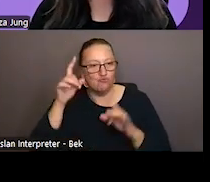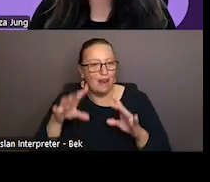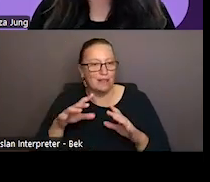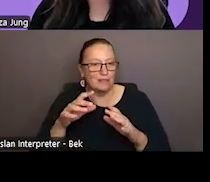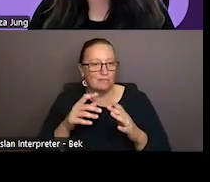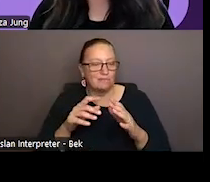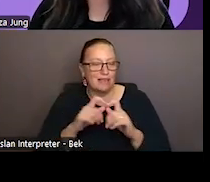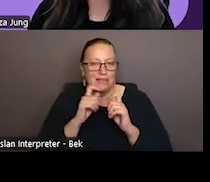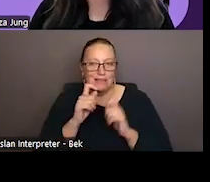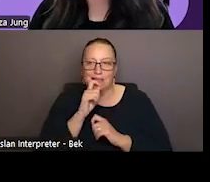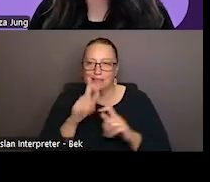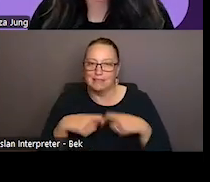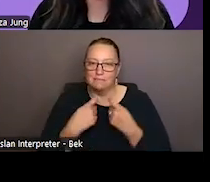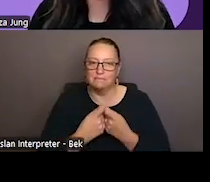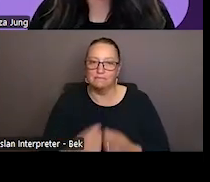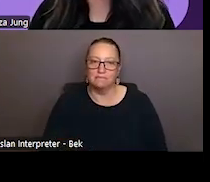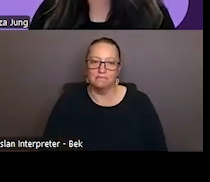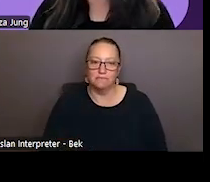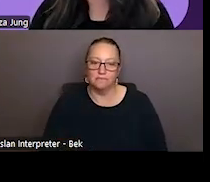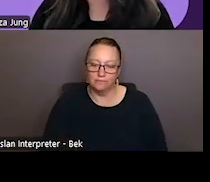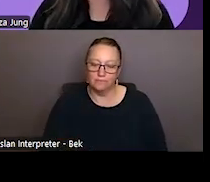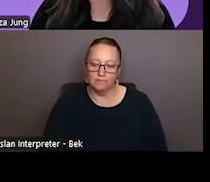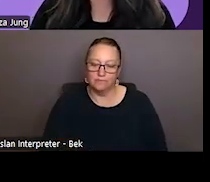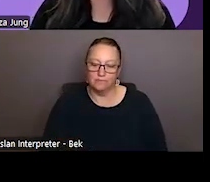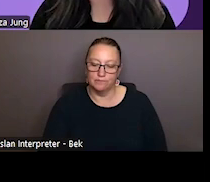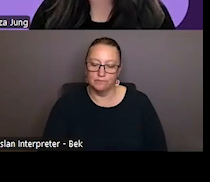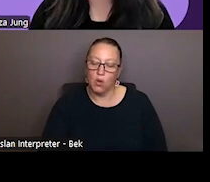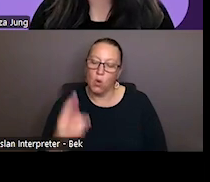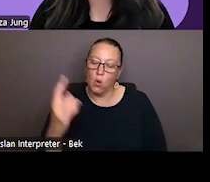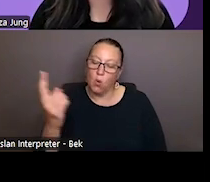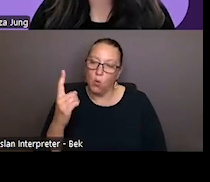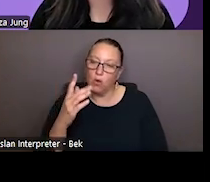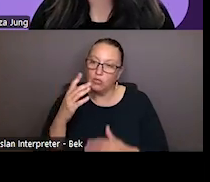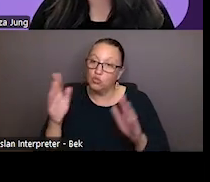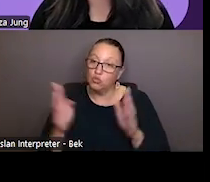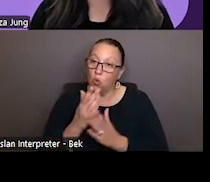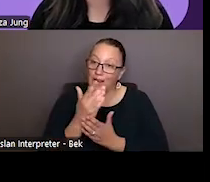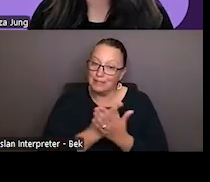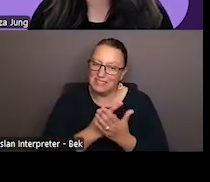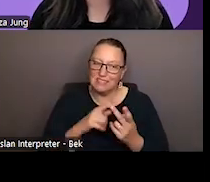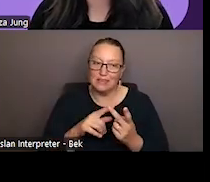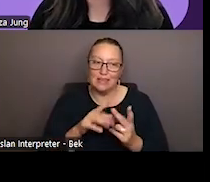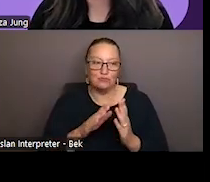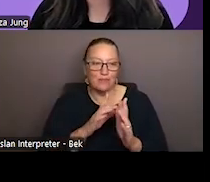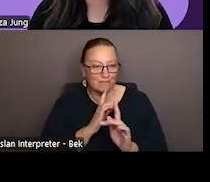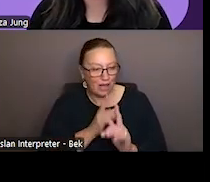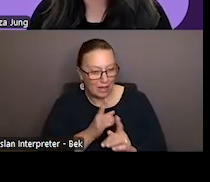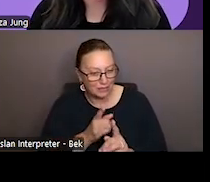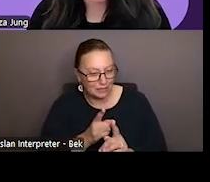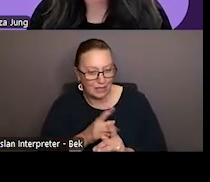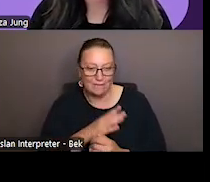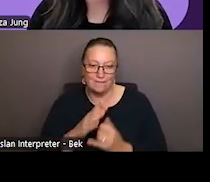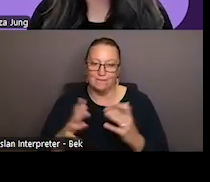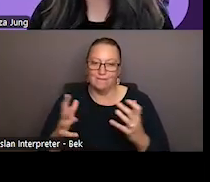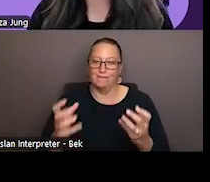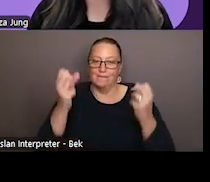Final shortlistees, industry advisors, and the wider sector will be invited to an award ceremony in February